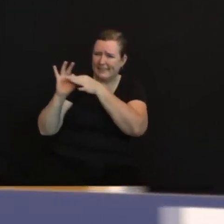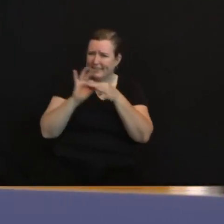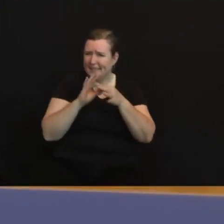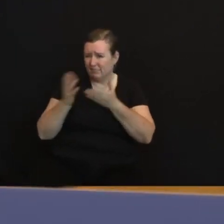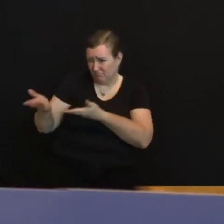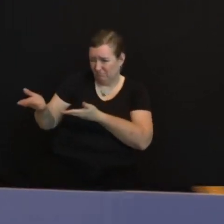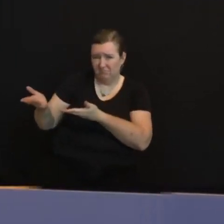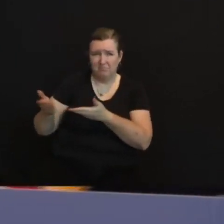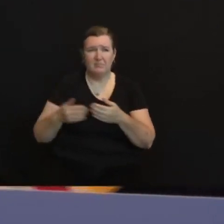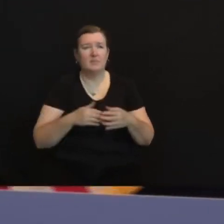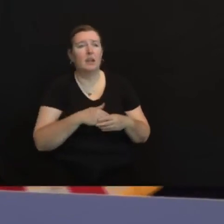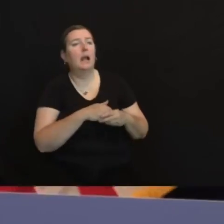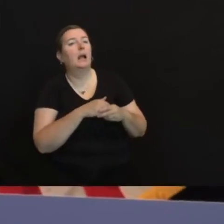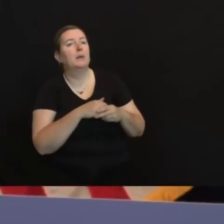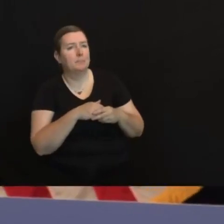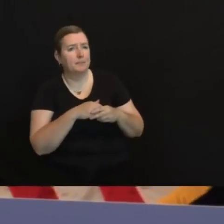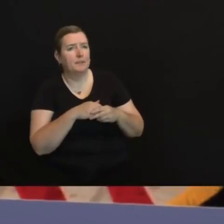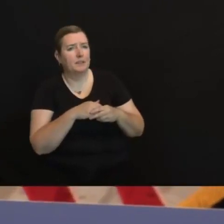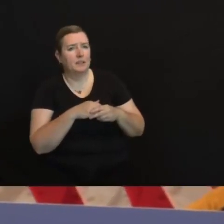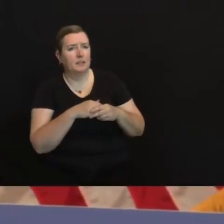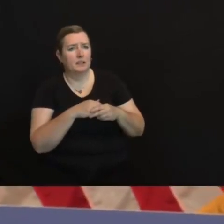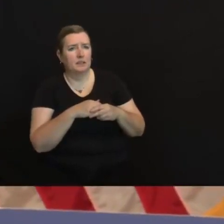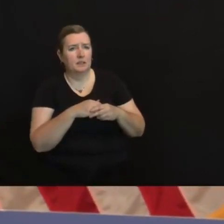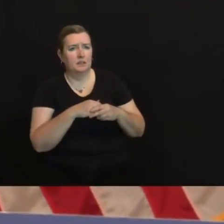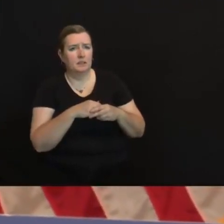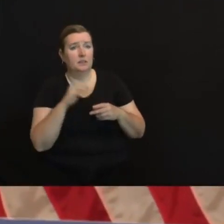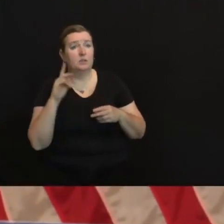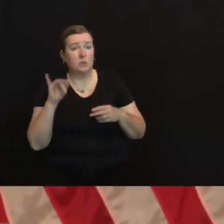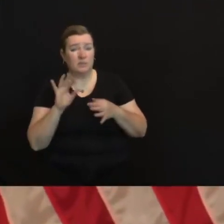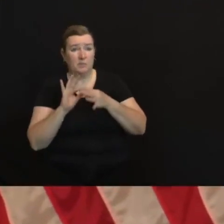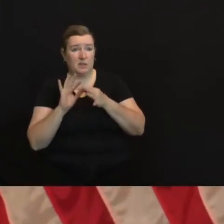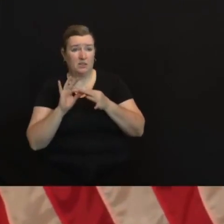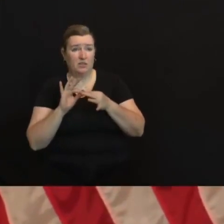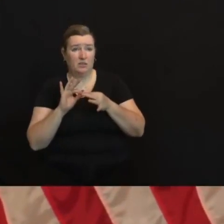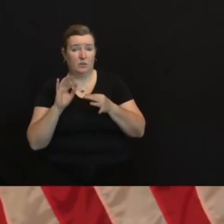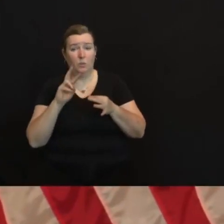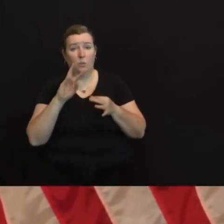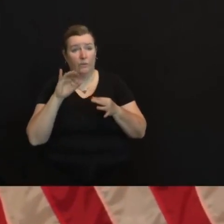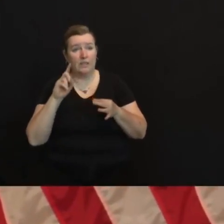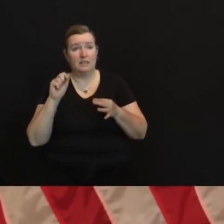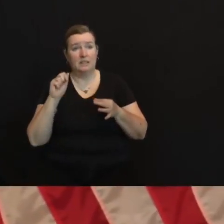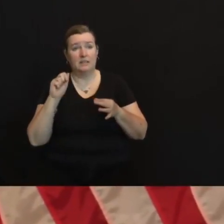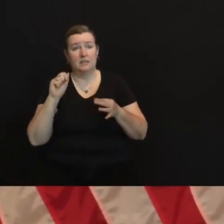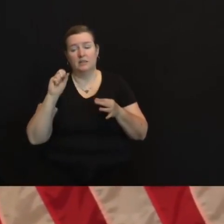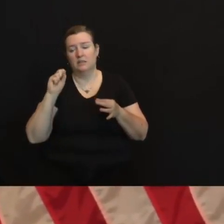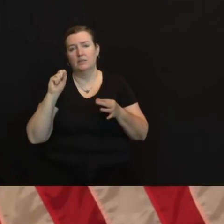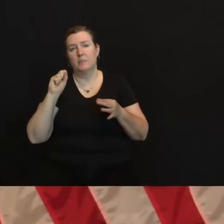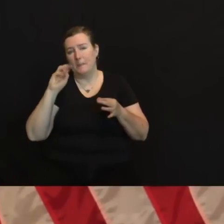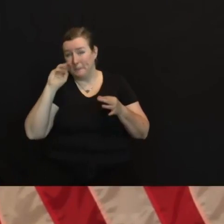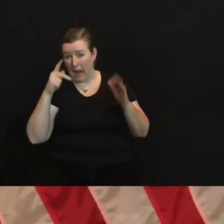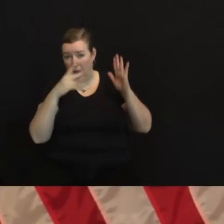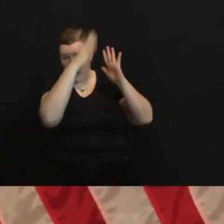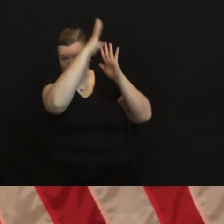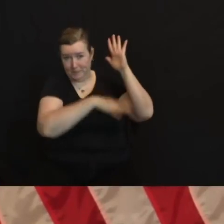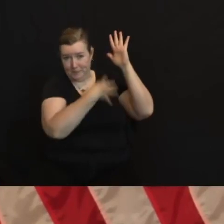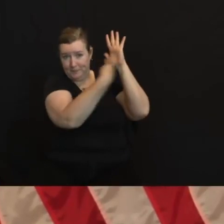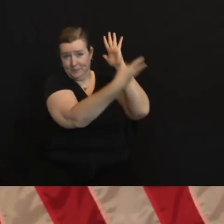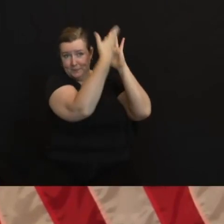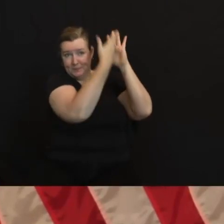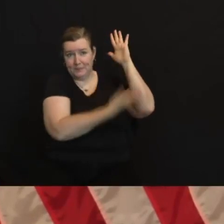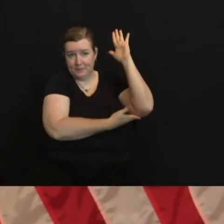Commissioner had alluded to our COVID regional map, because that takes into account several different metrics